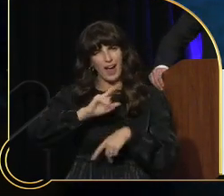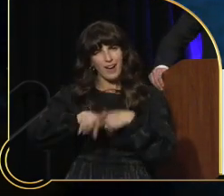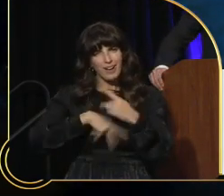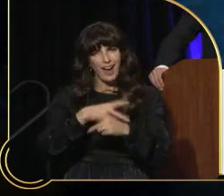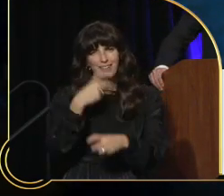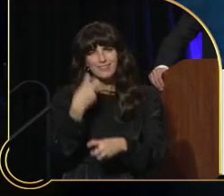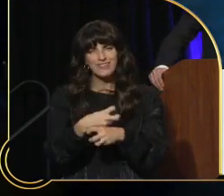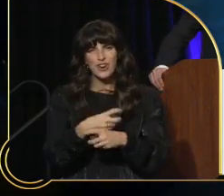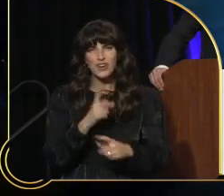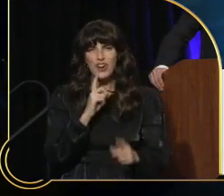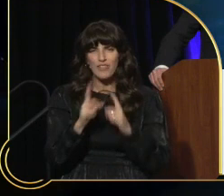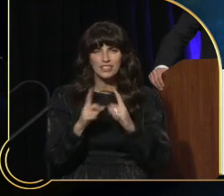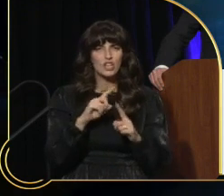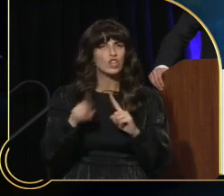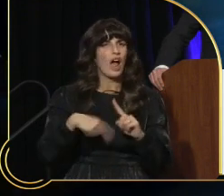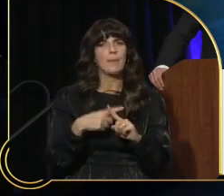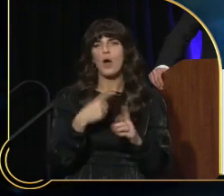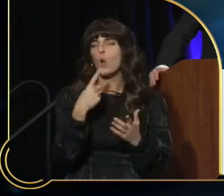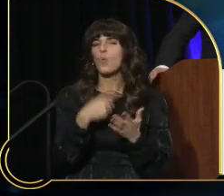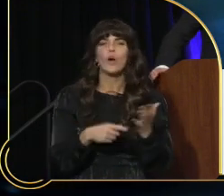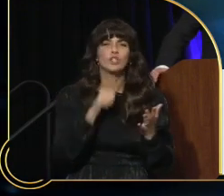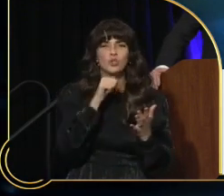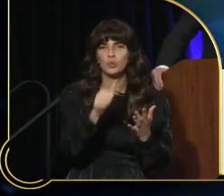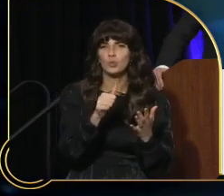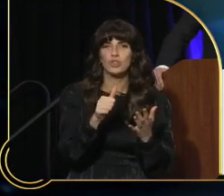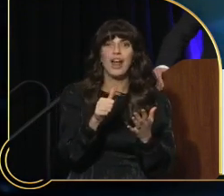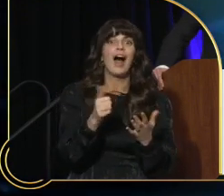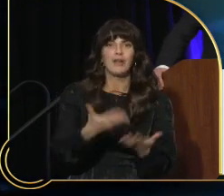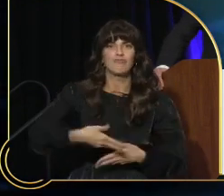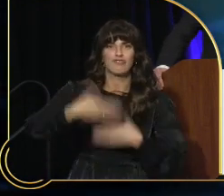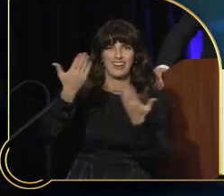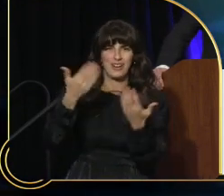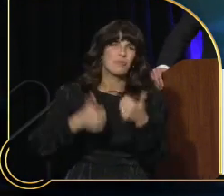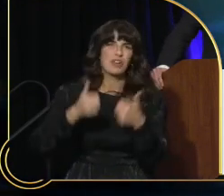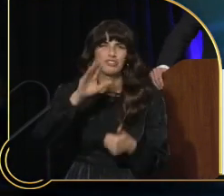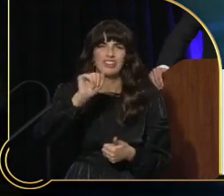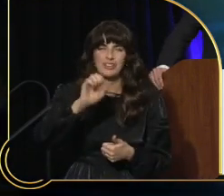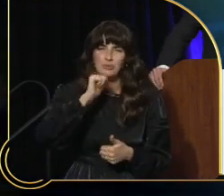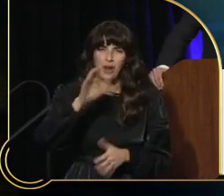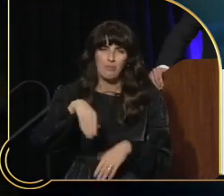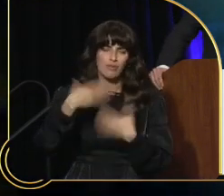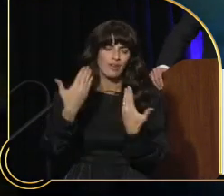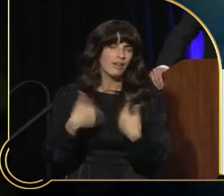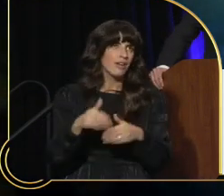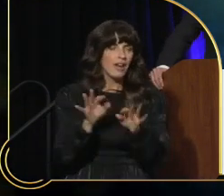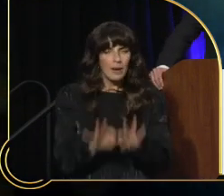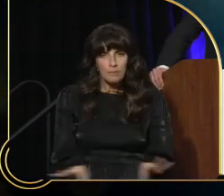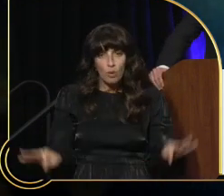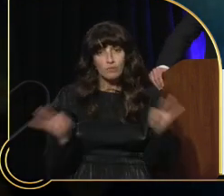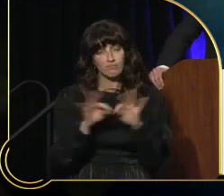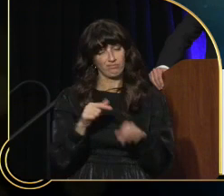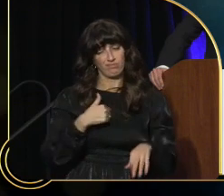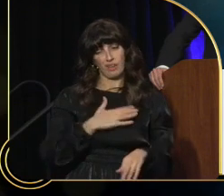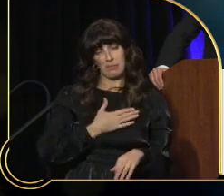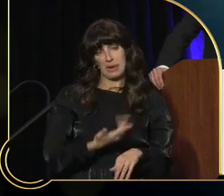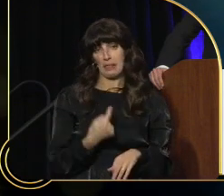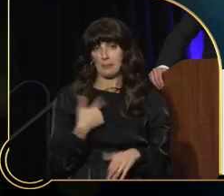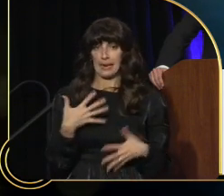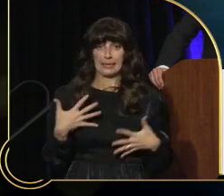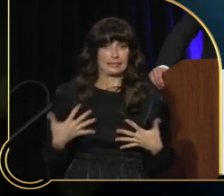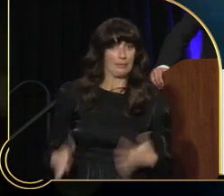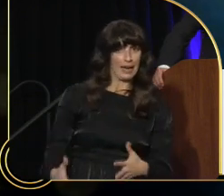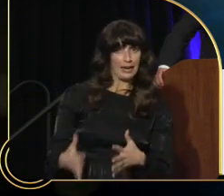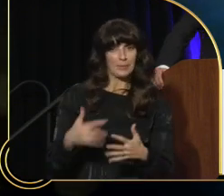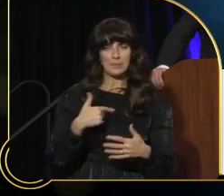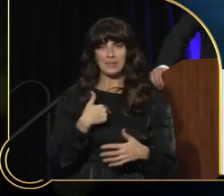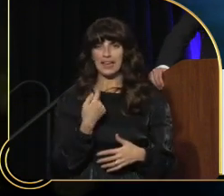is not to bring, as Hai says, so important. And, you know, I will admit, I was a little bit intimidated and I was